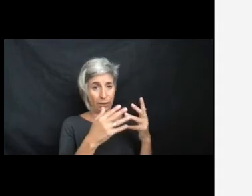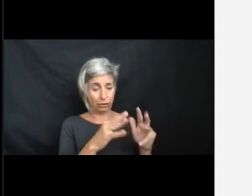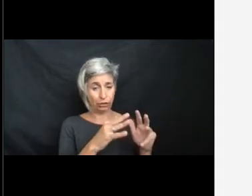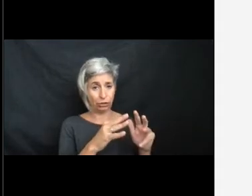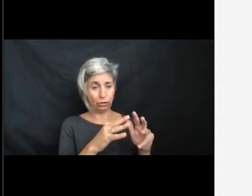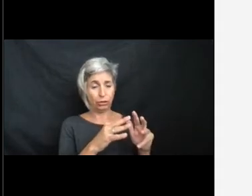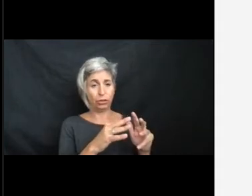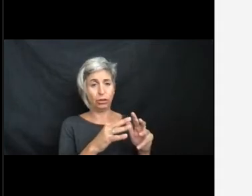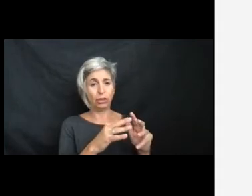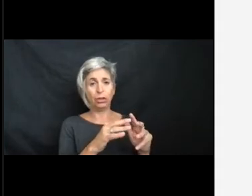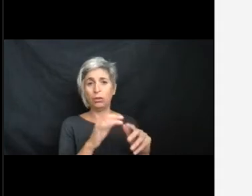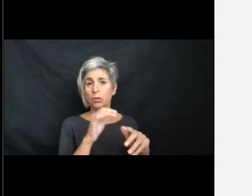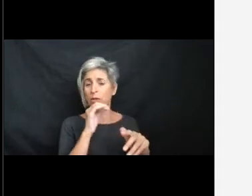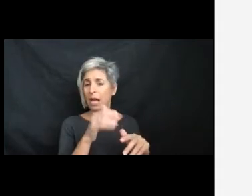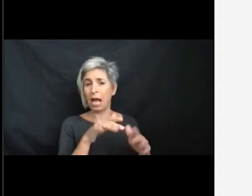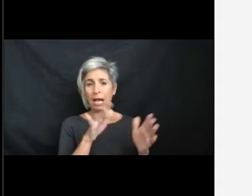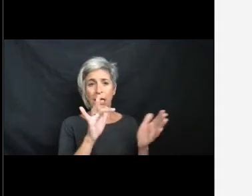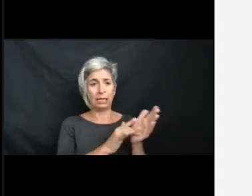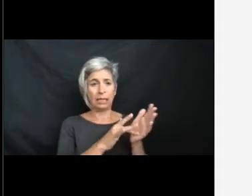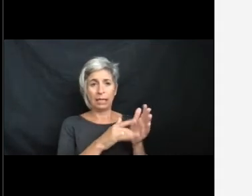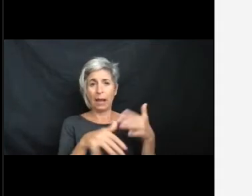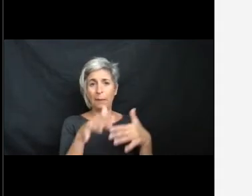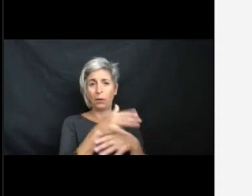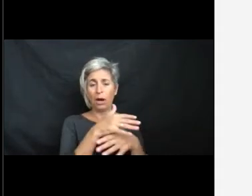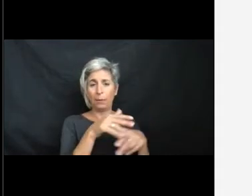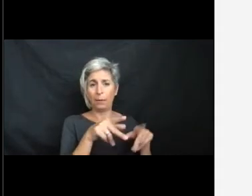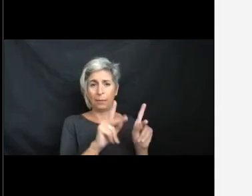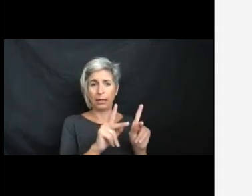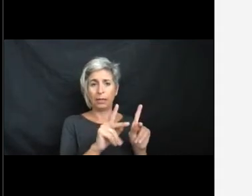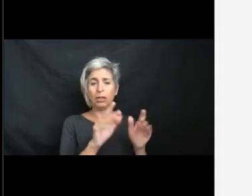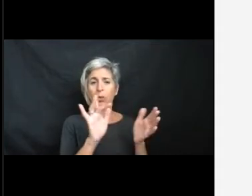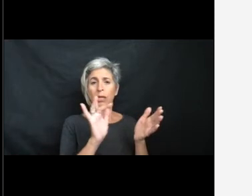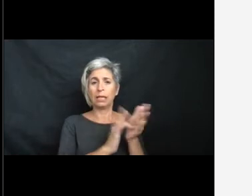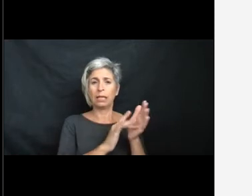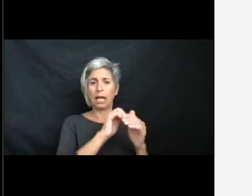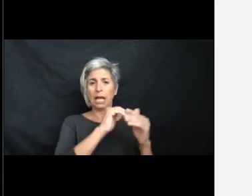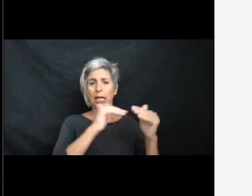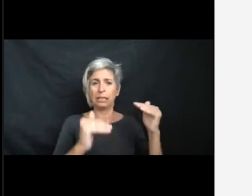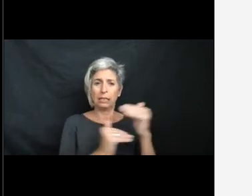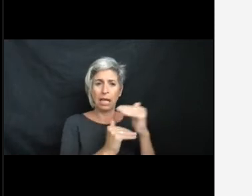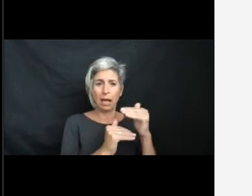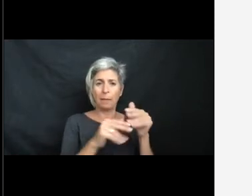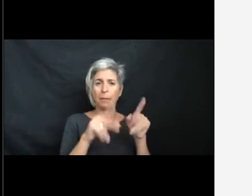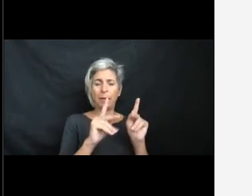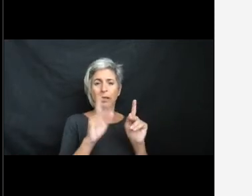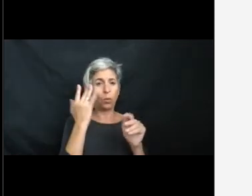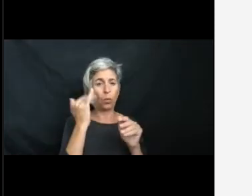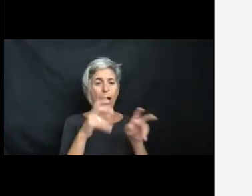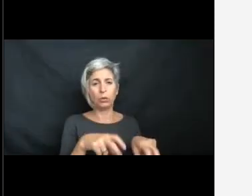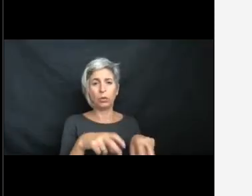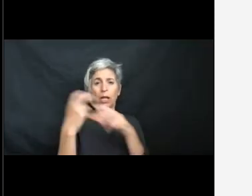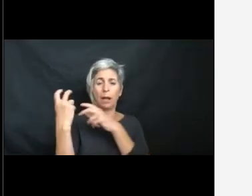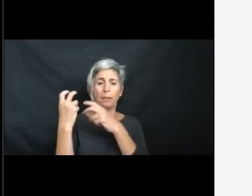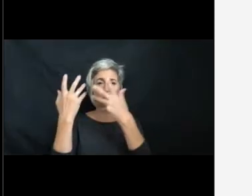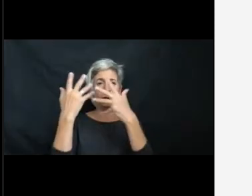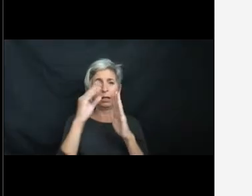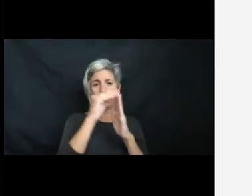would not select primary permit. You would select sub permit. This way you could upload and complete